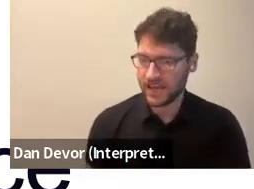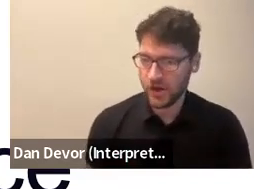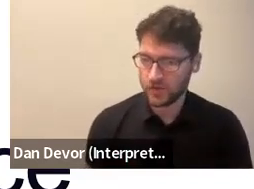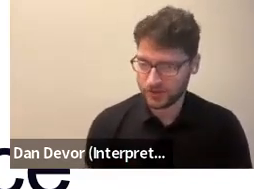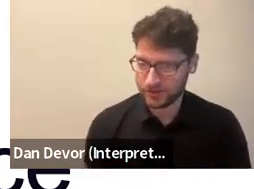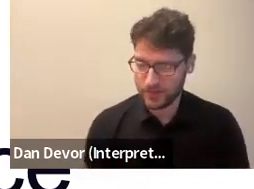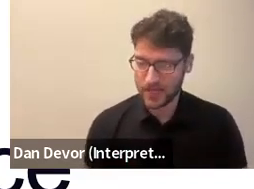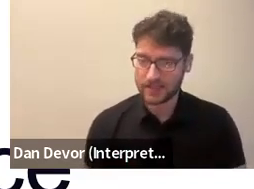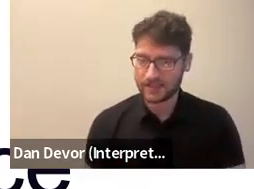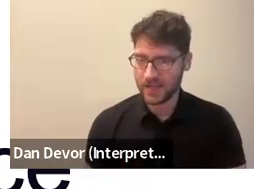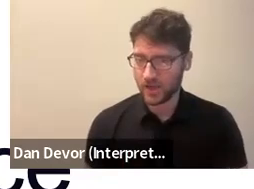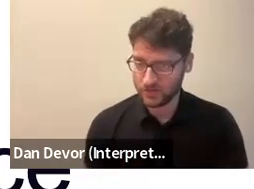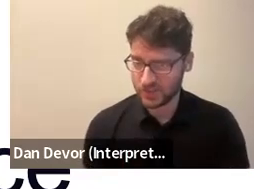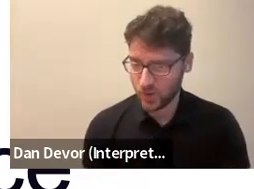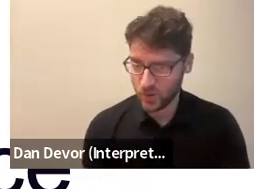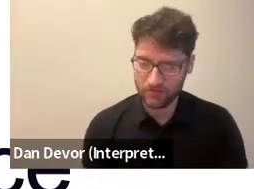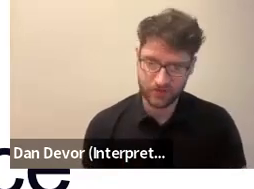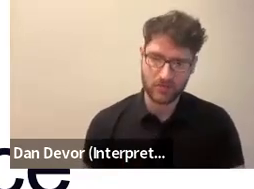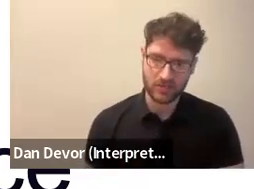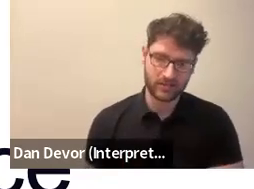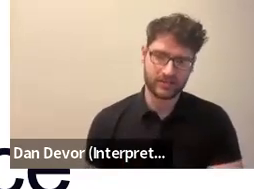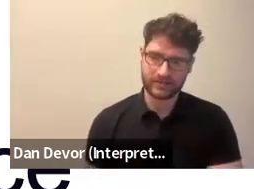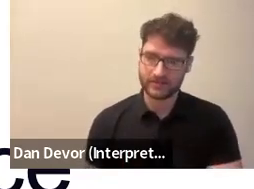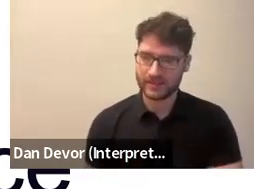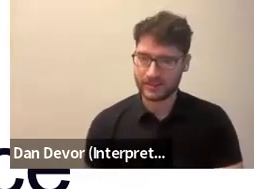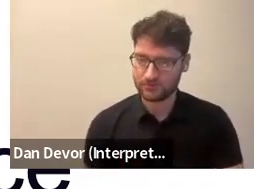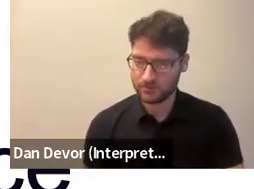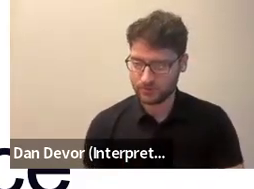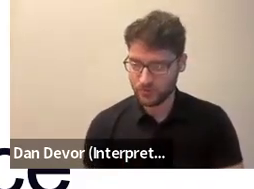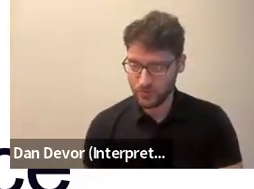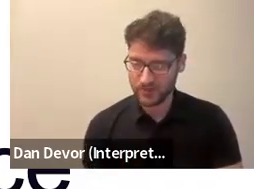Sort of taking over the mind and taking over the soul of the community,